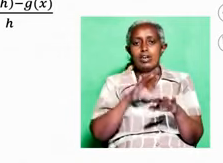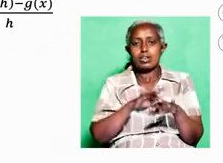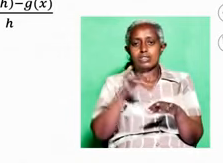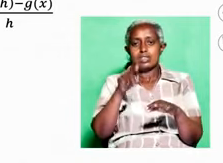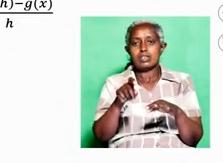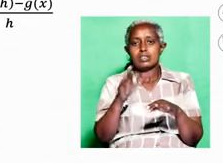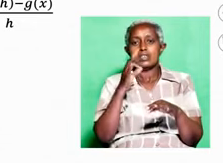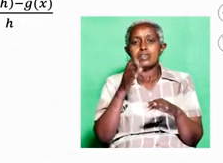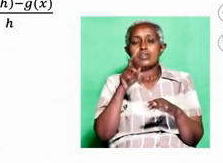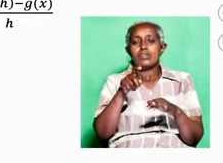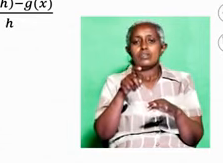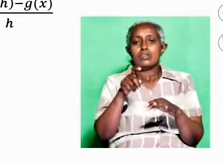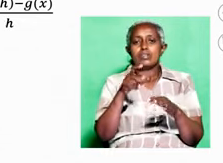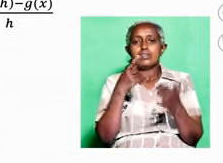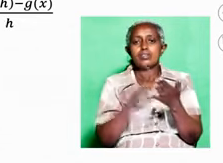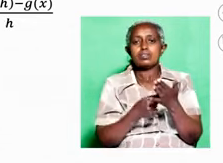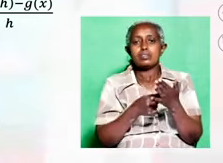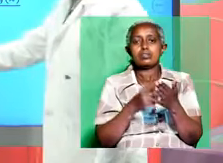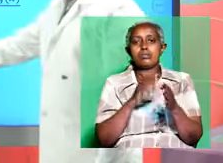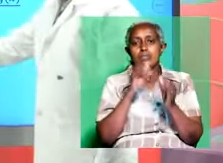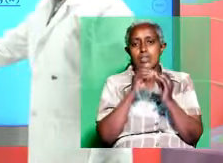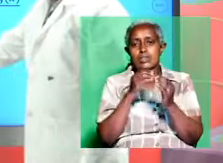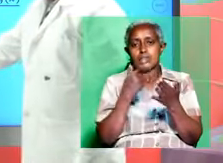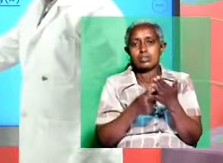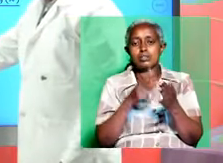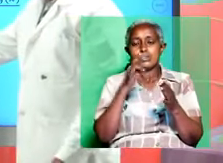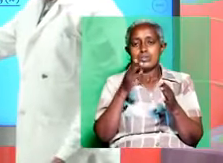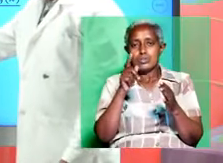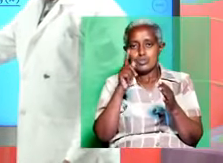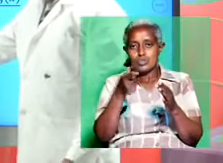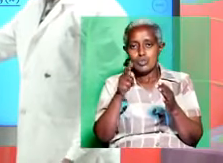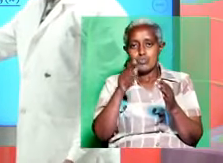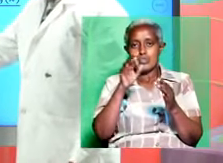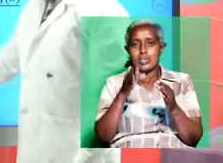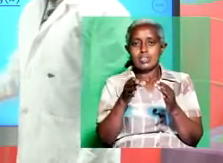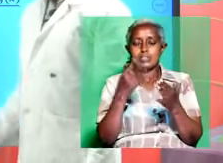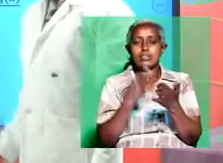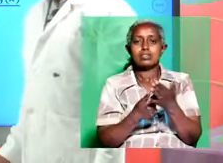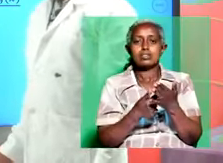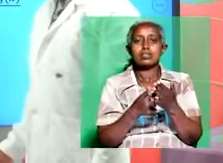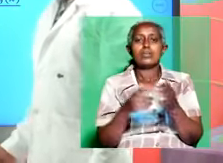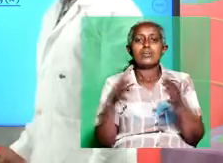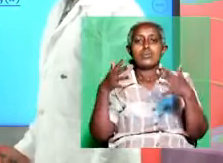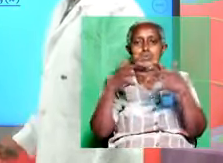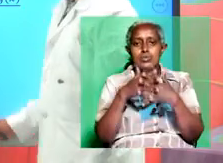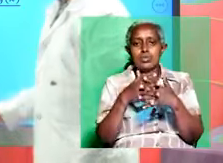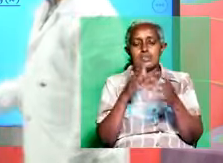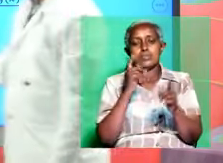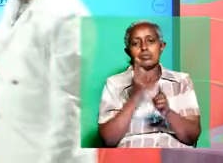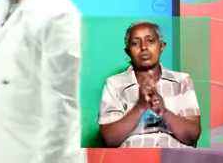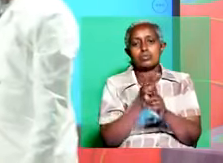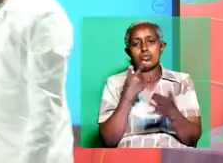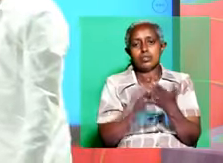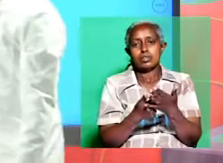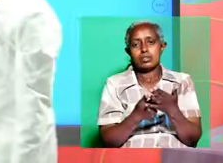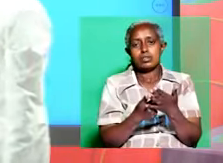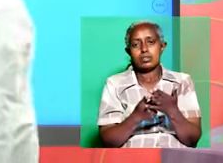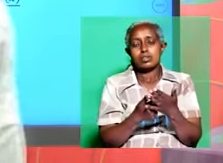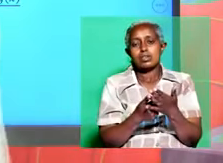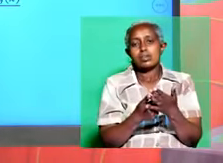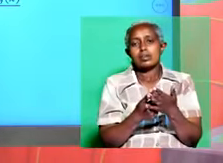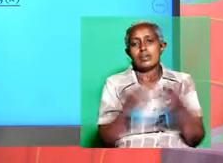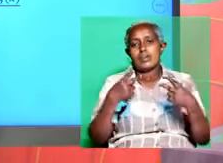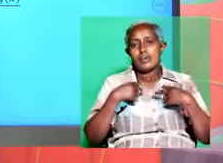So f derivative of x plus this one is also g derivative of x. So this completes the proof. Therefore here, if we